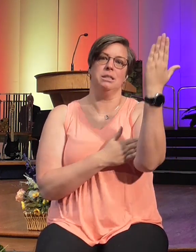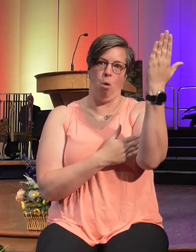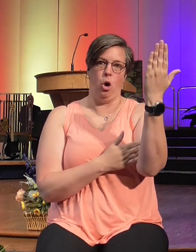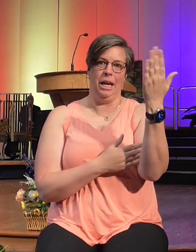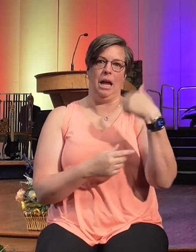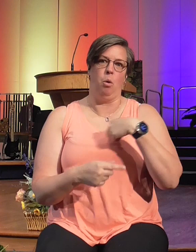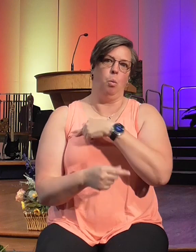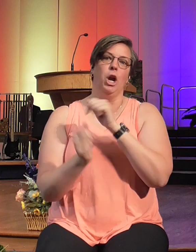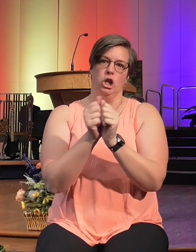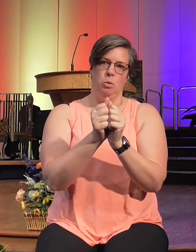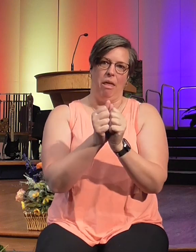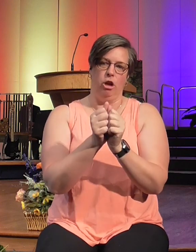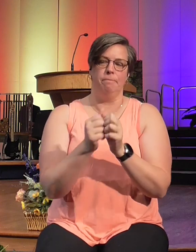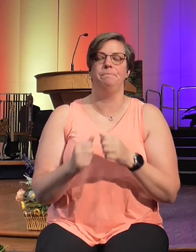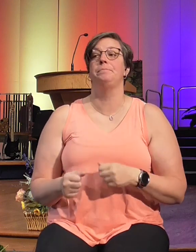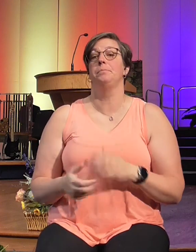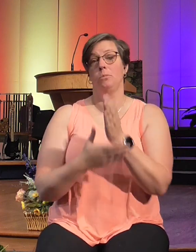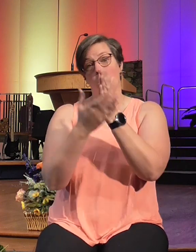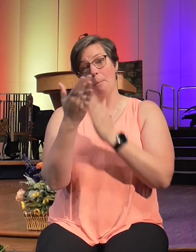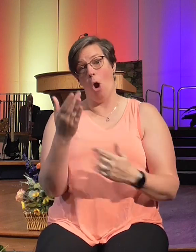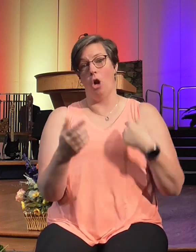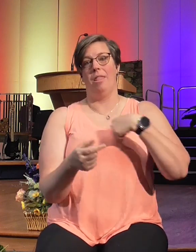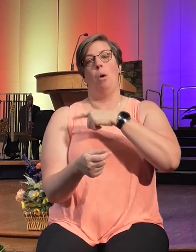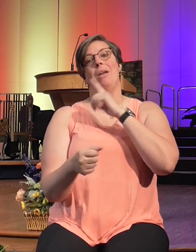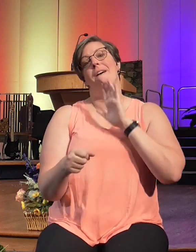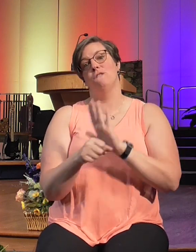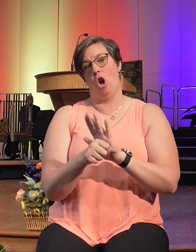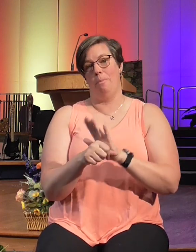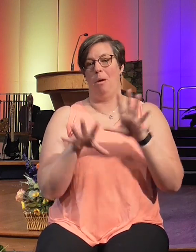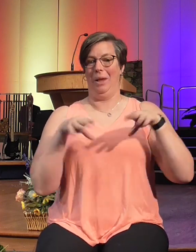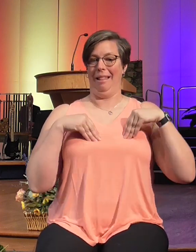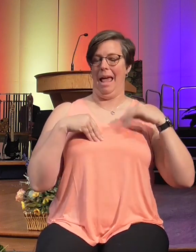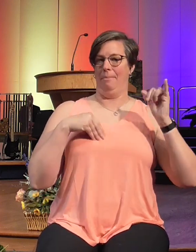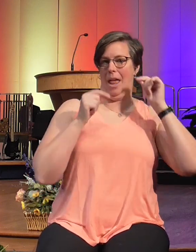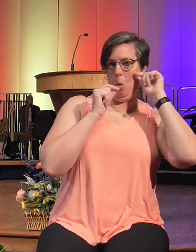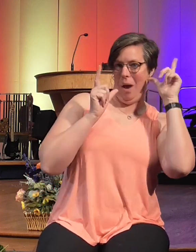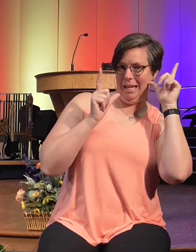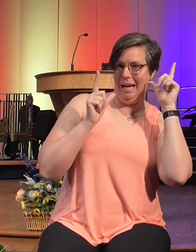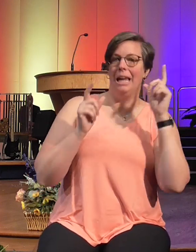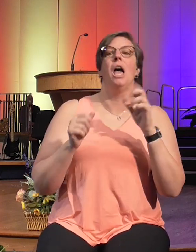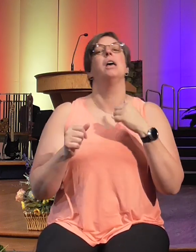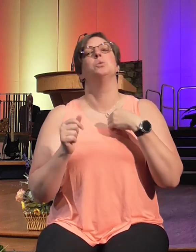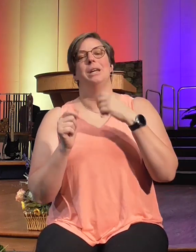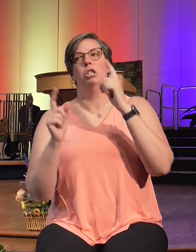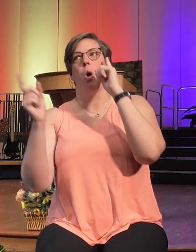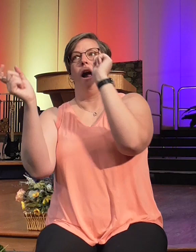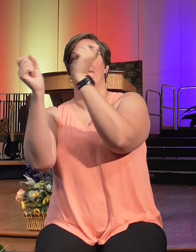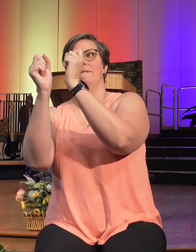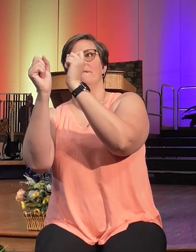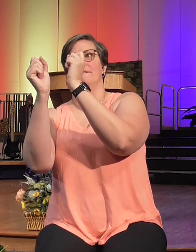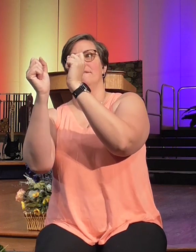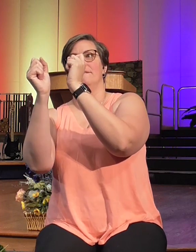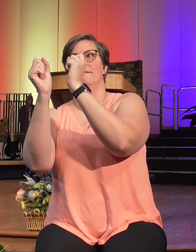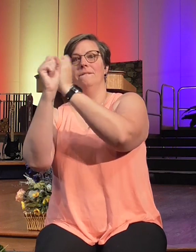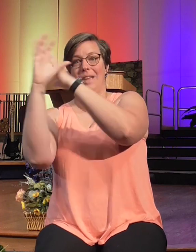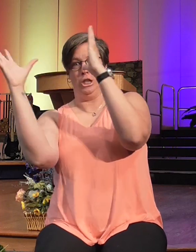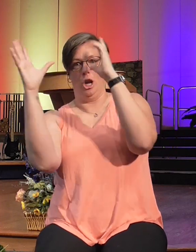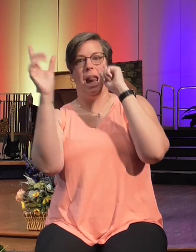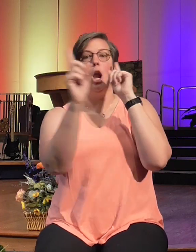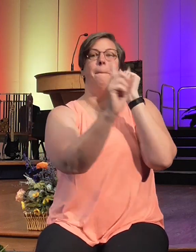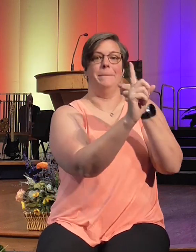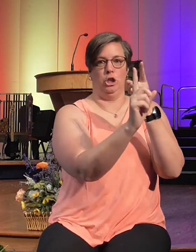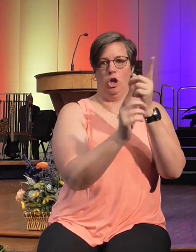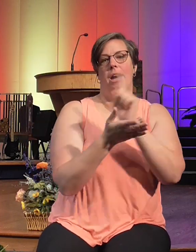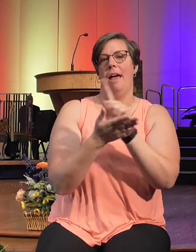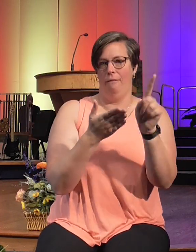And part of how we affirm and claim that awakening with each other is that we get to read our vision and mission every week when we